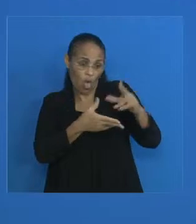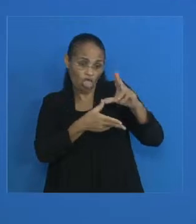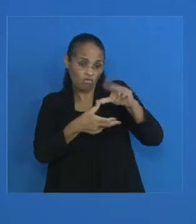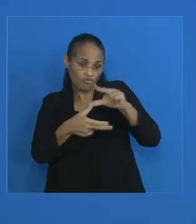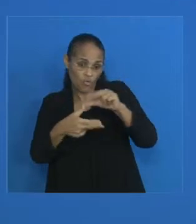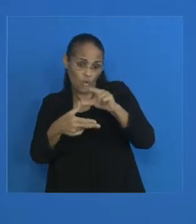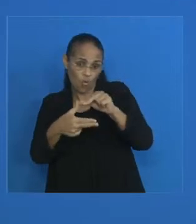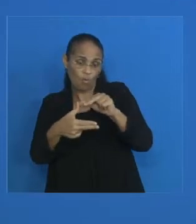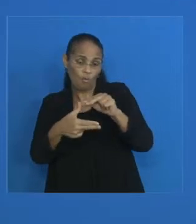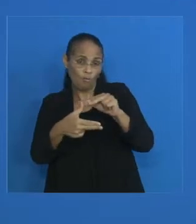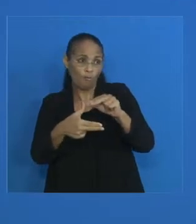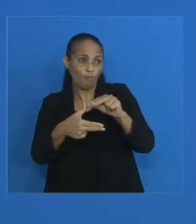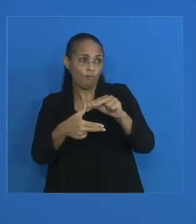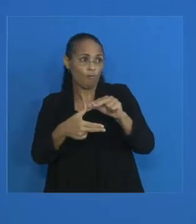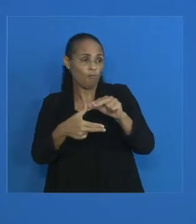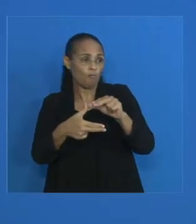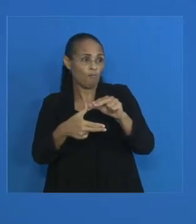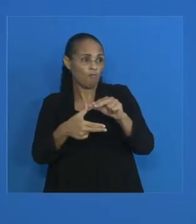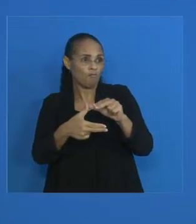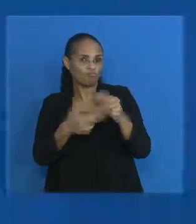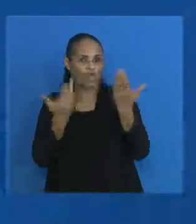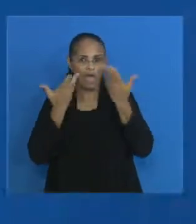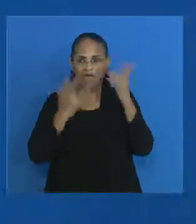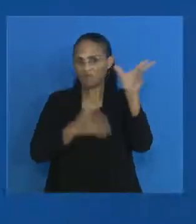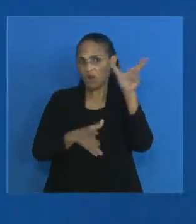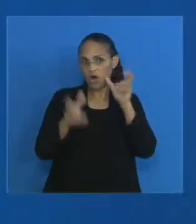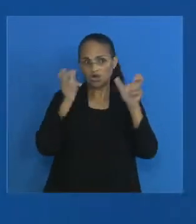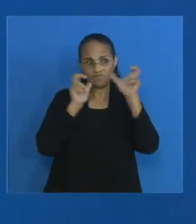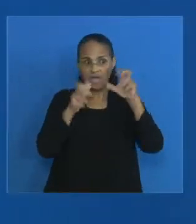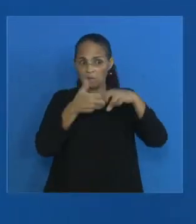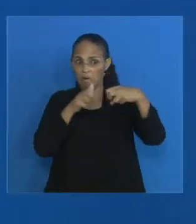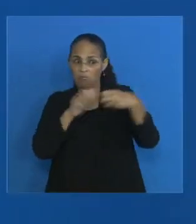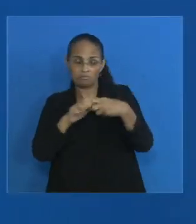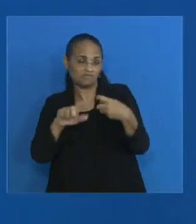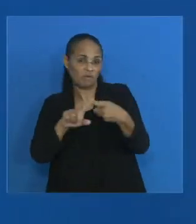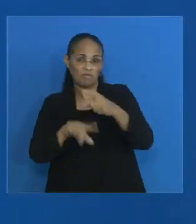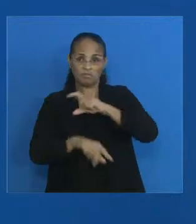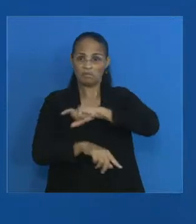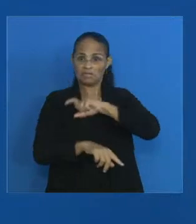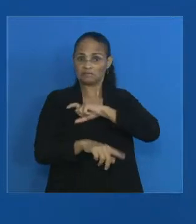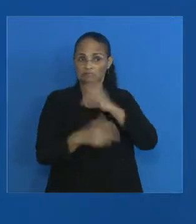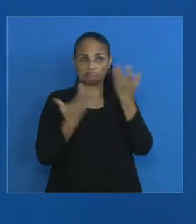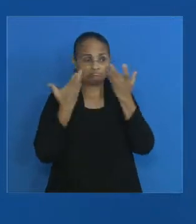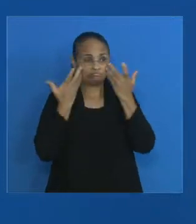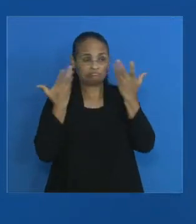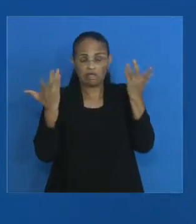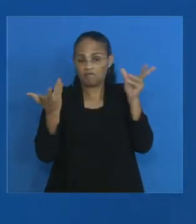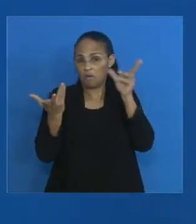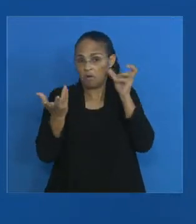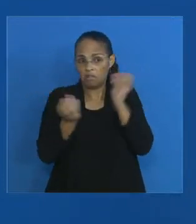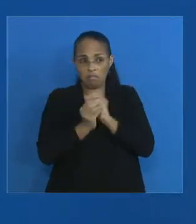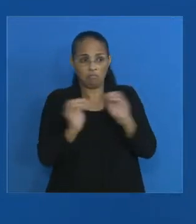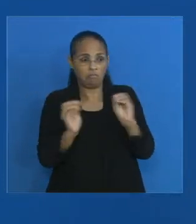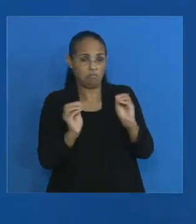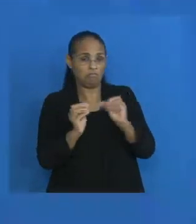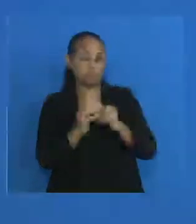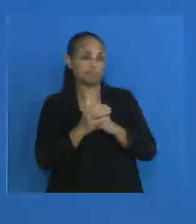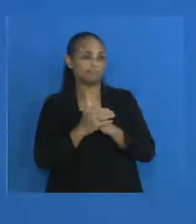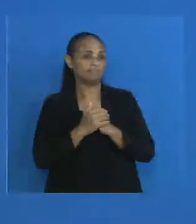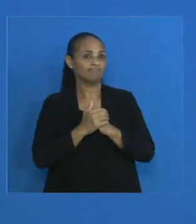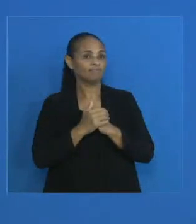landfall? I haven't heard of any issues from the police. All right. I think that's it.